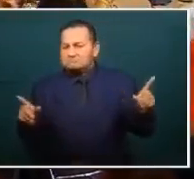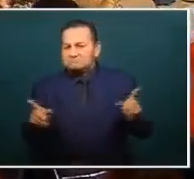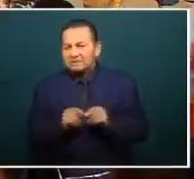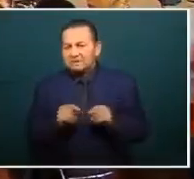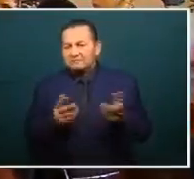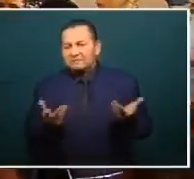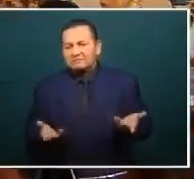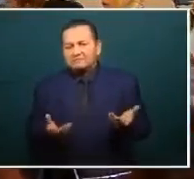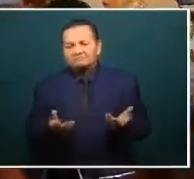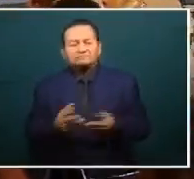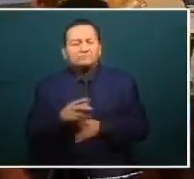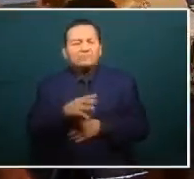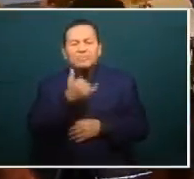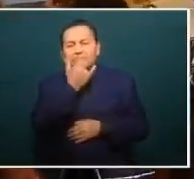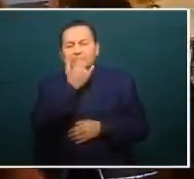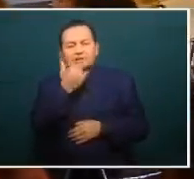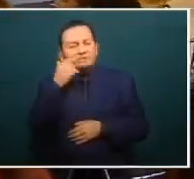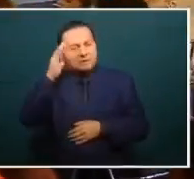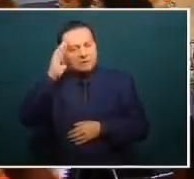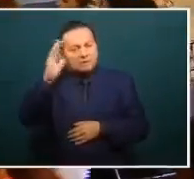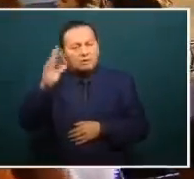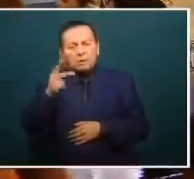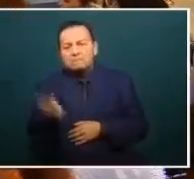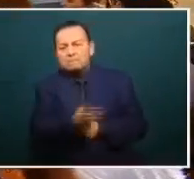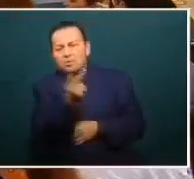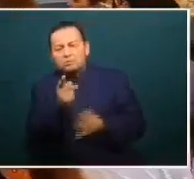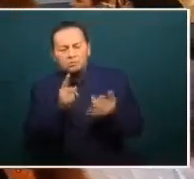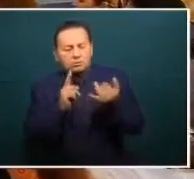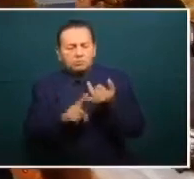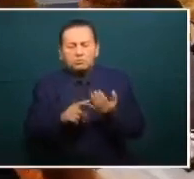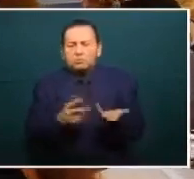One more, and these two.